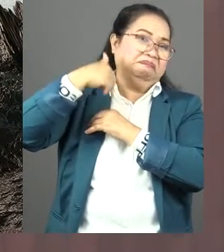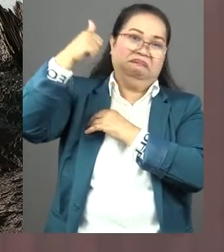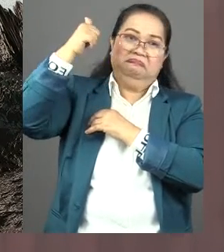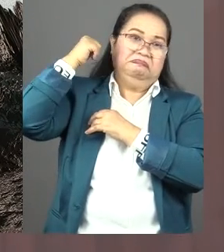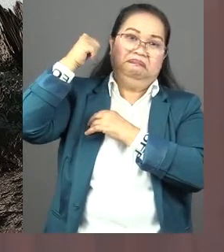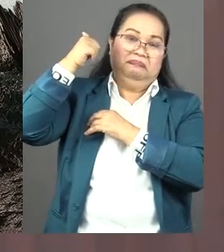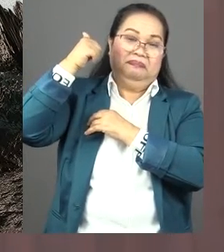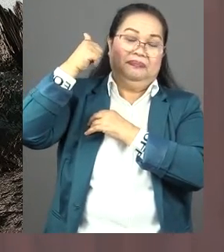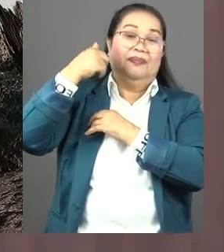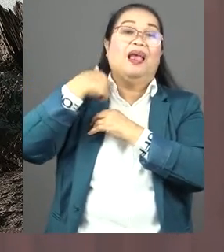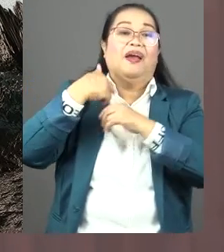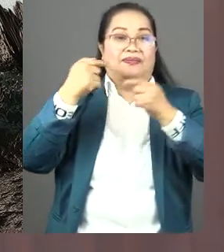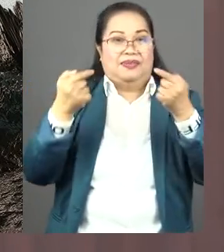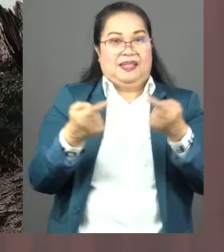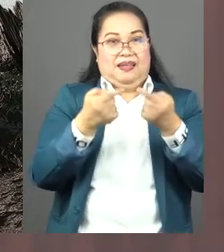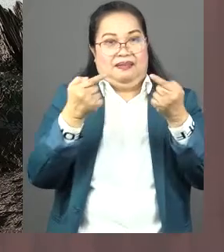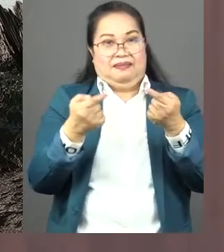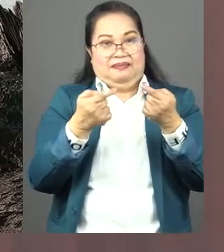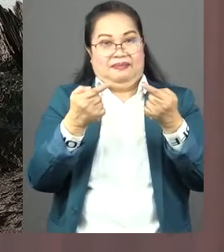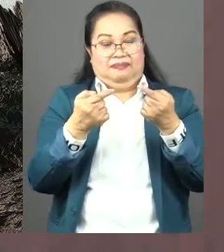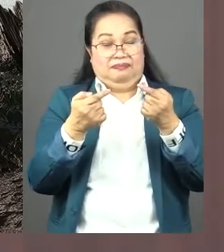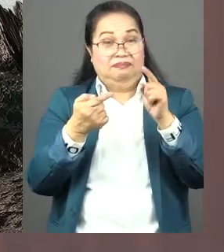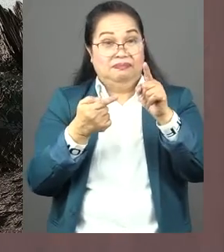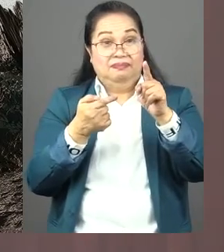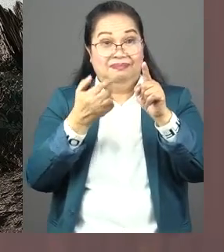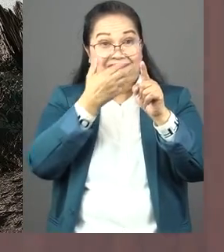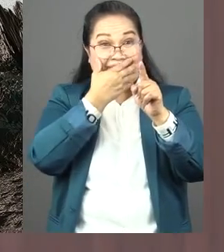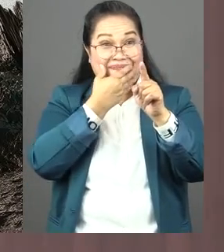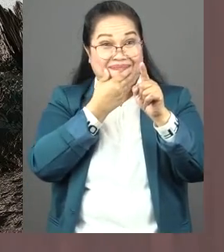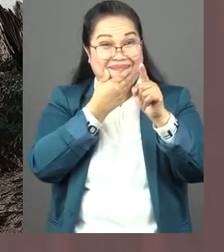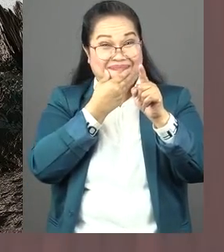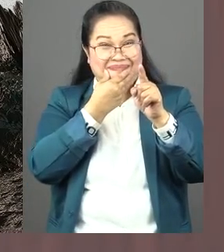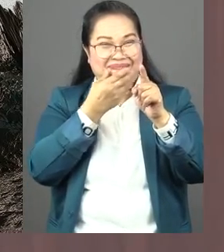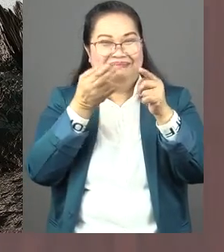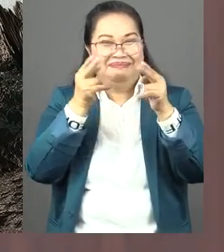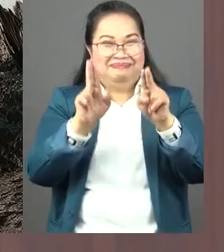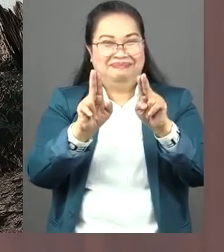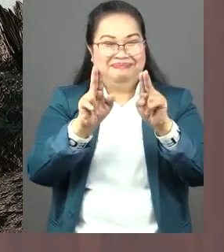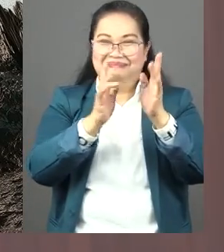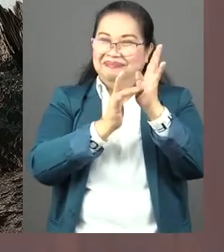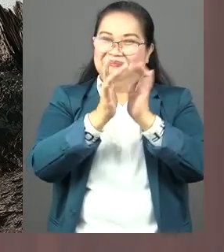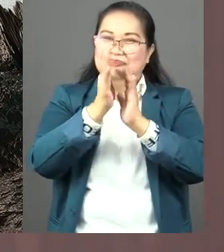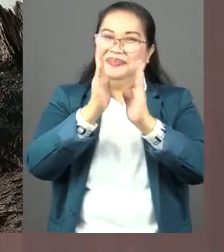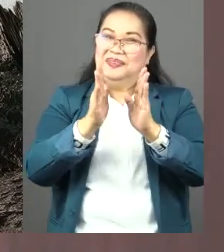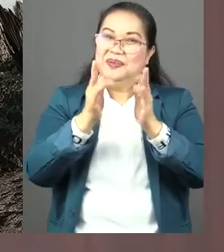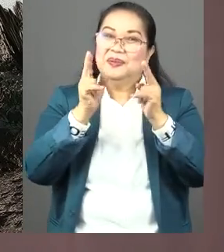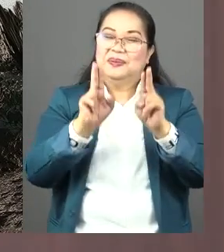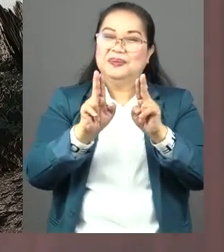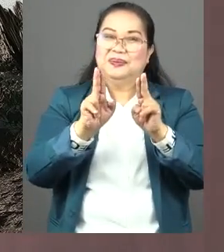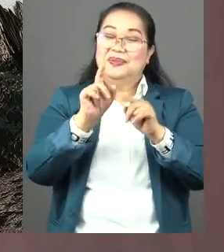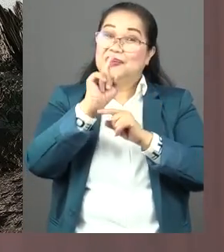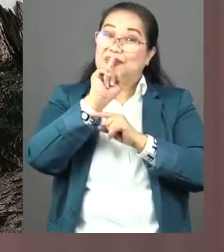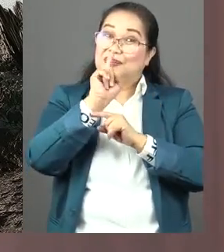They fall into sin. But you know what the beautiful things about being a Christian is? A genuine believer will